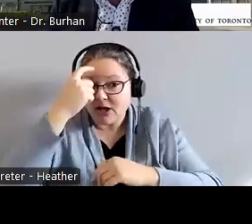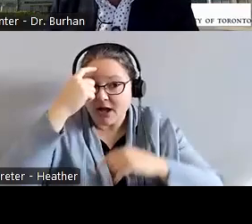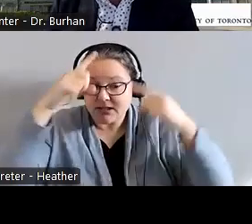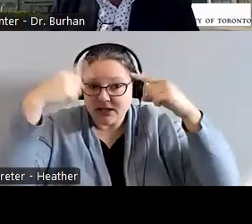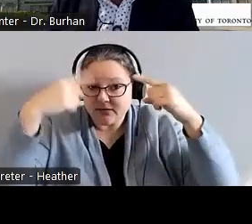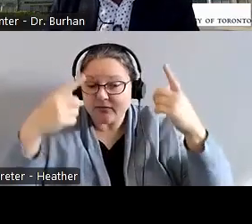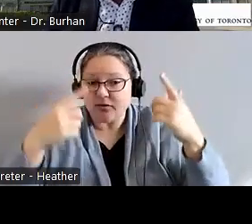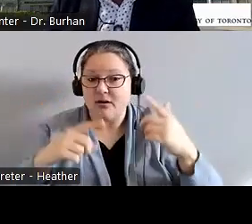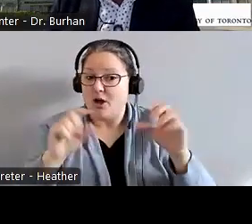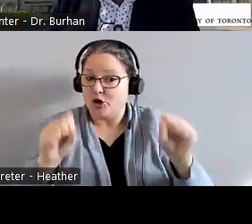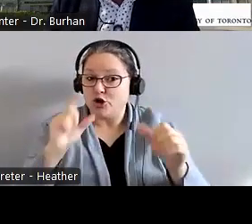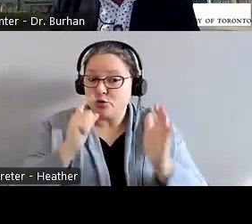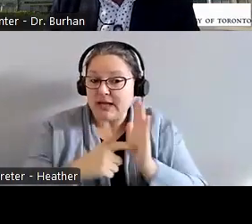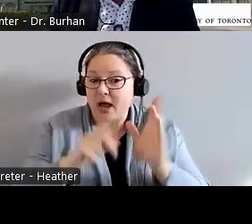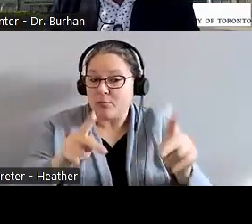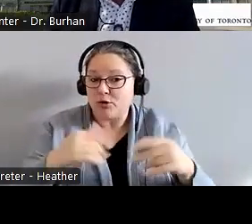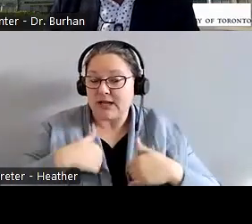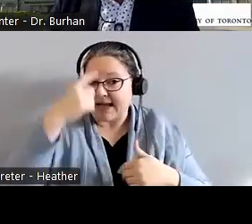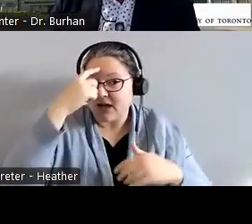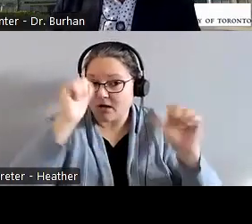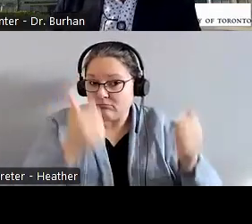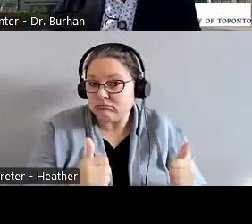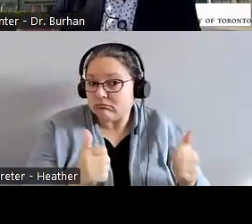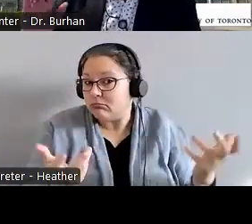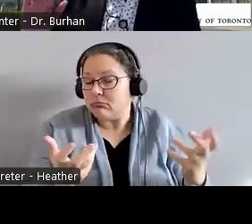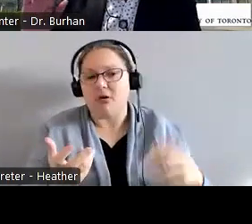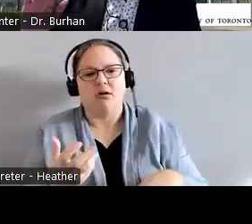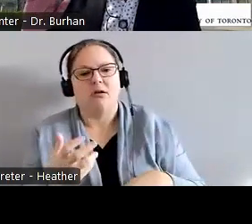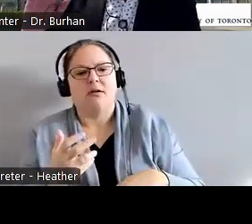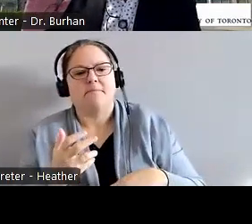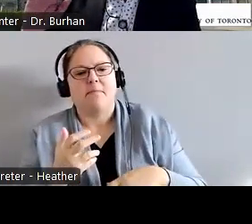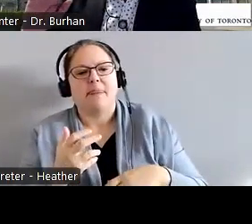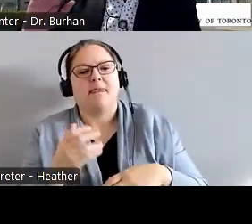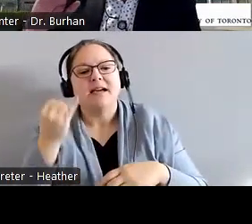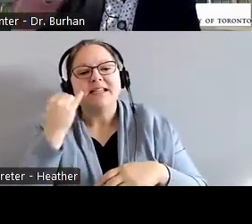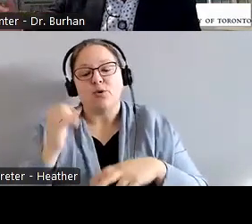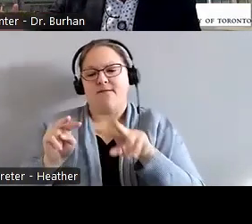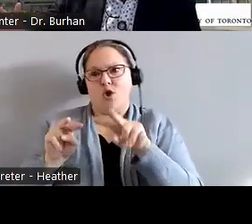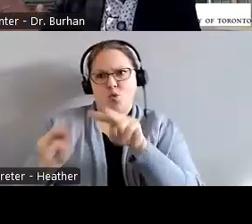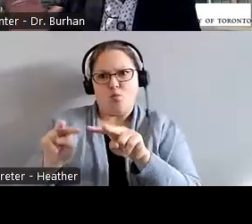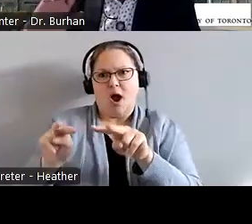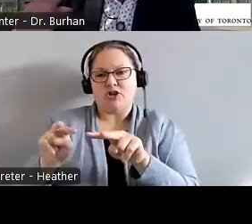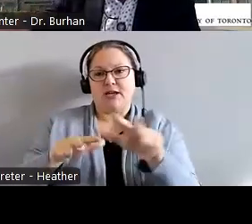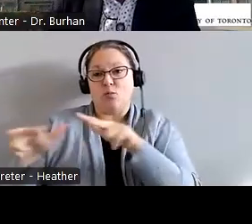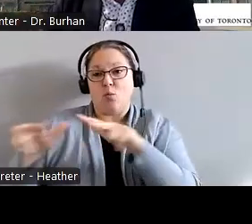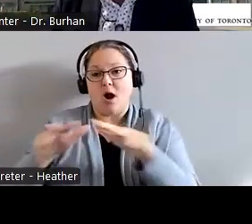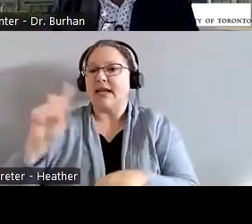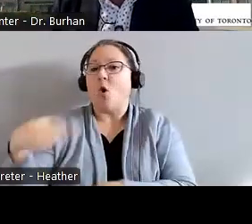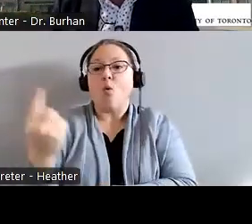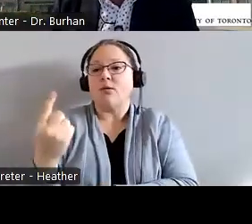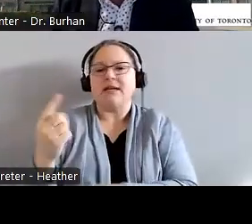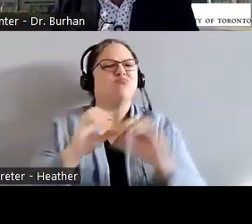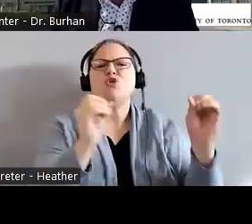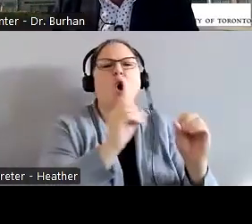Could you tell? So this is the summary of this, that if you look at gait velocity as a single task, just walking without